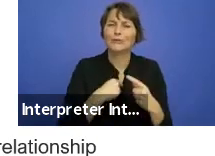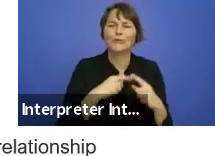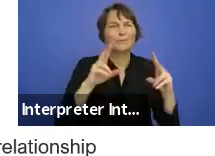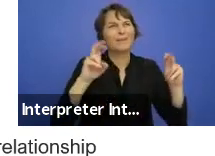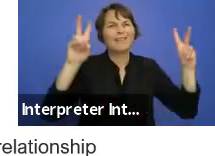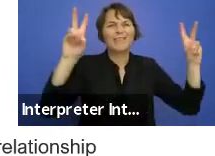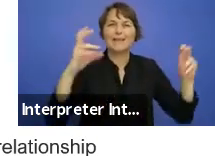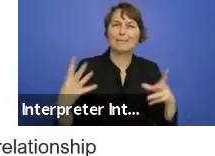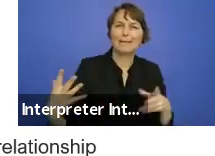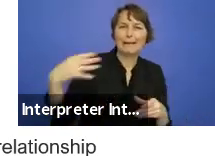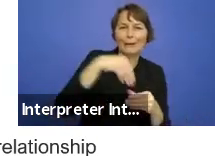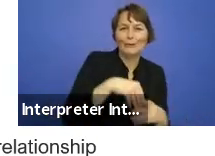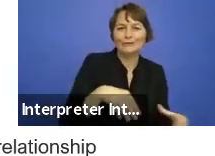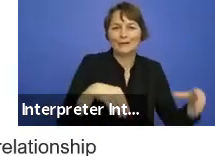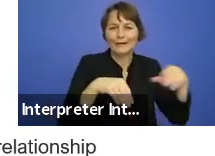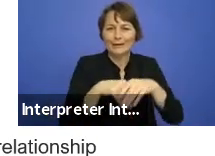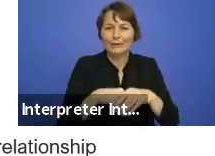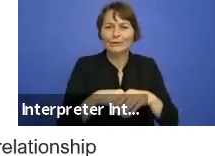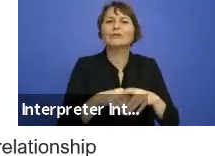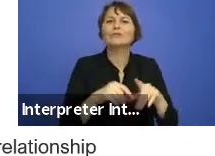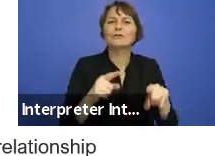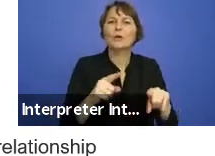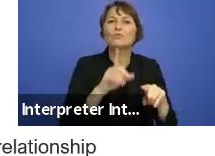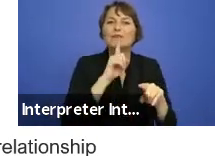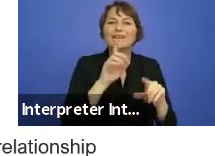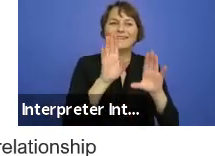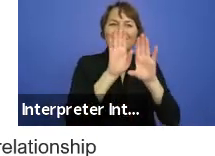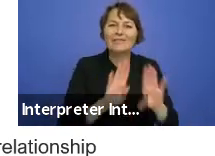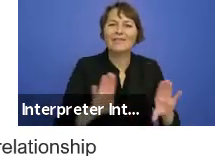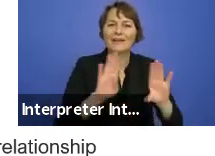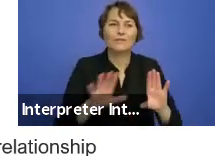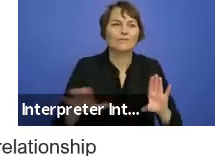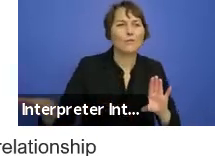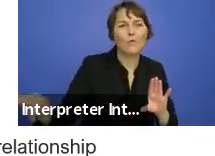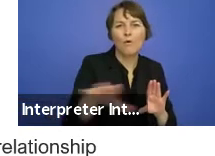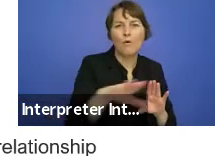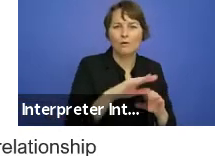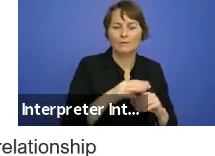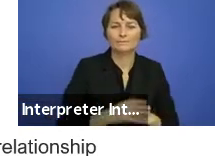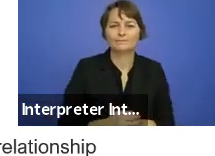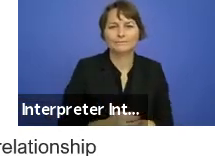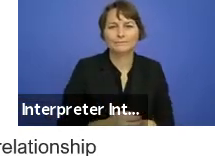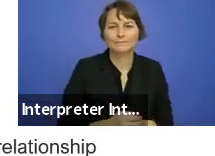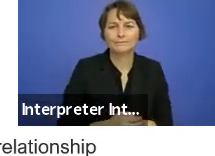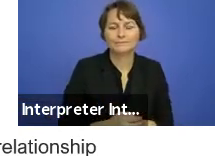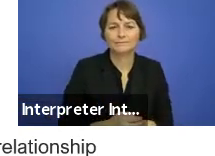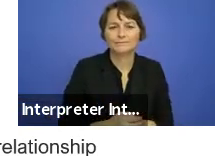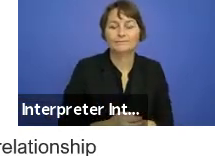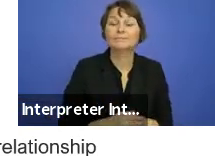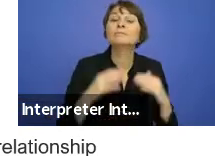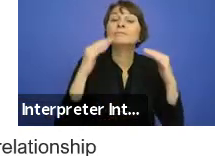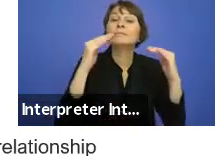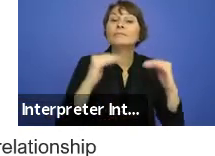to theatre for all is also going to be studied in the research. In terms of gender